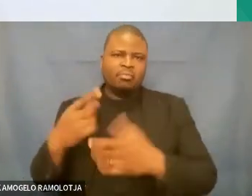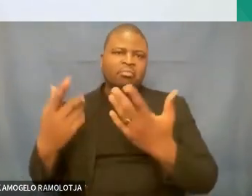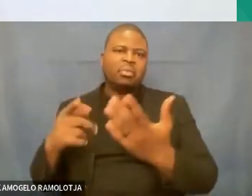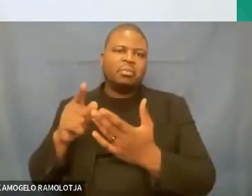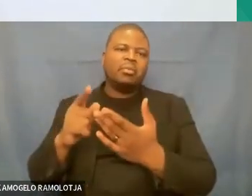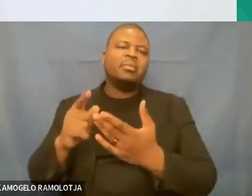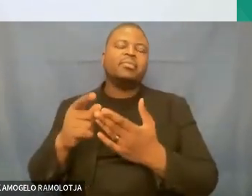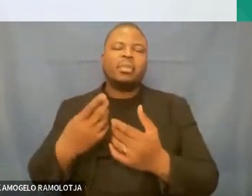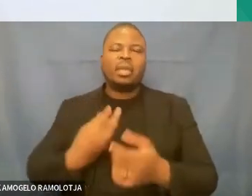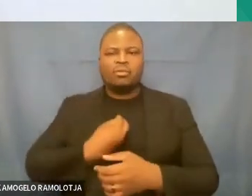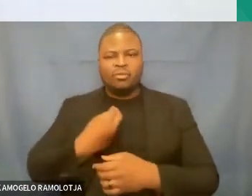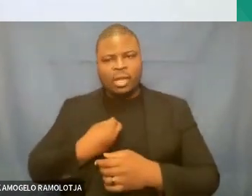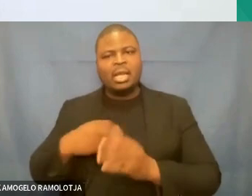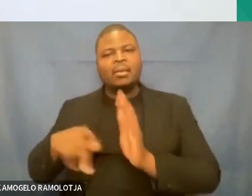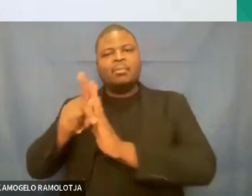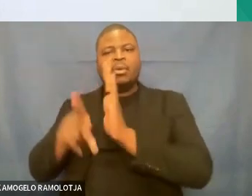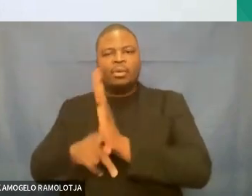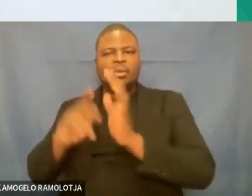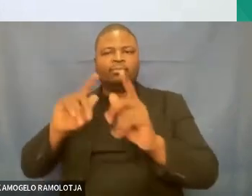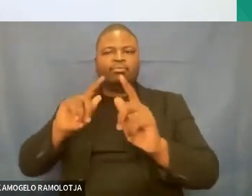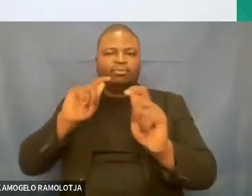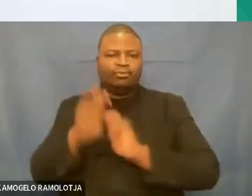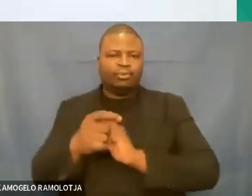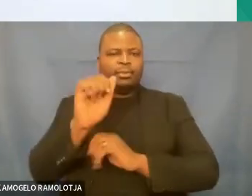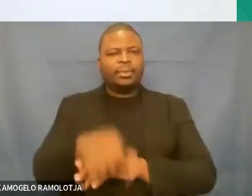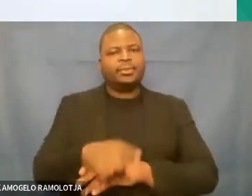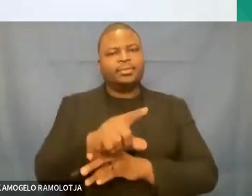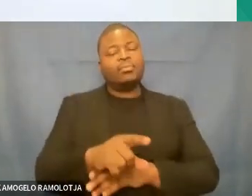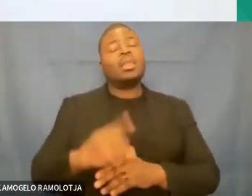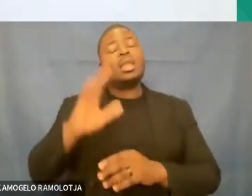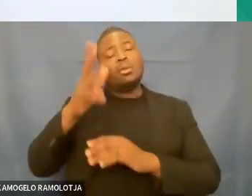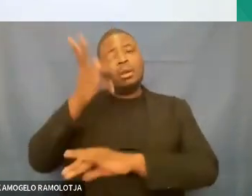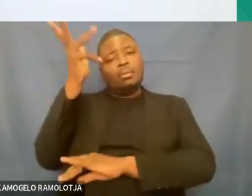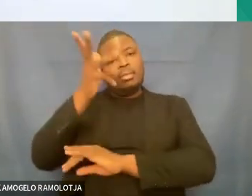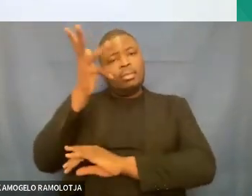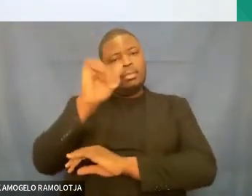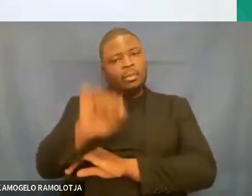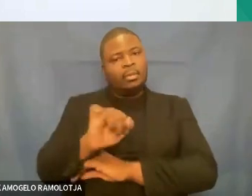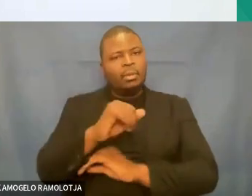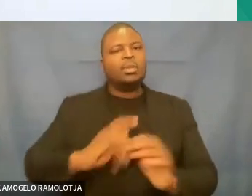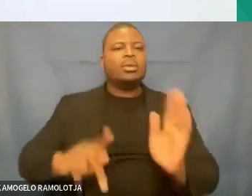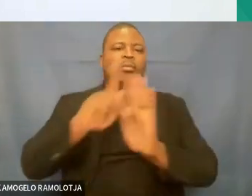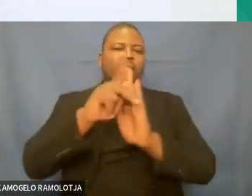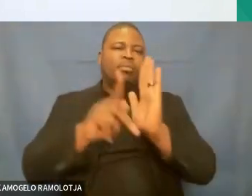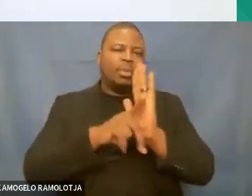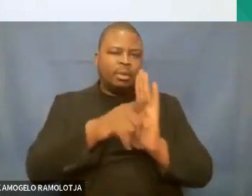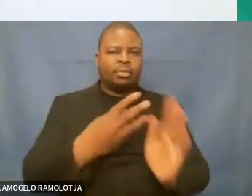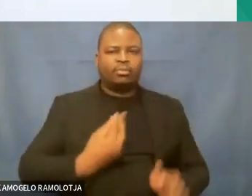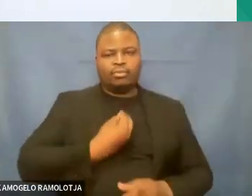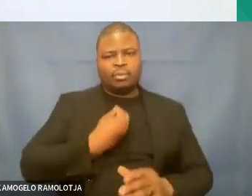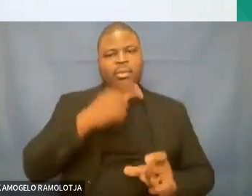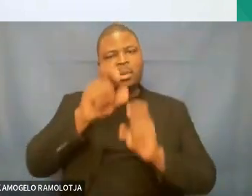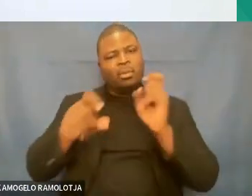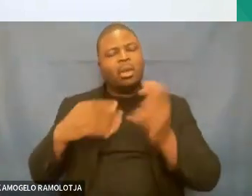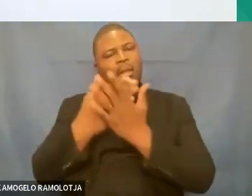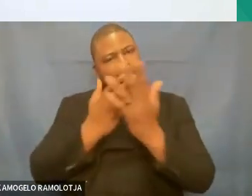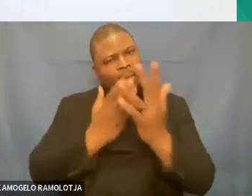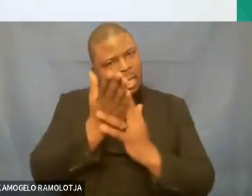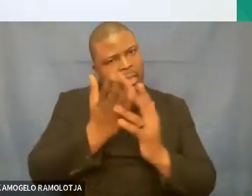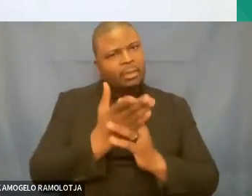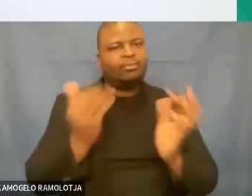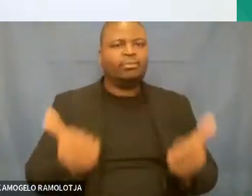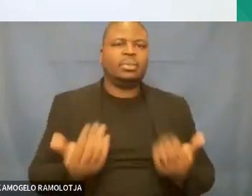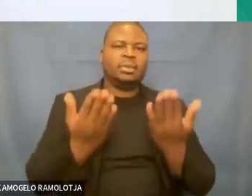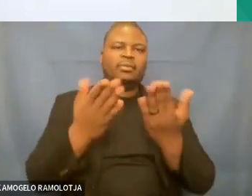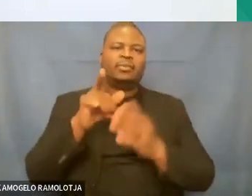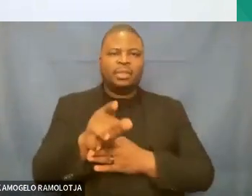reform. So Charity will be presenting on a policy brief, the Young People's Access to Harm Reduction Services, that was